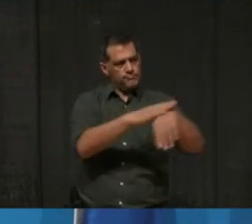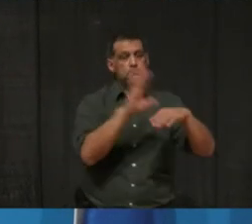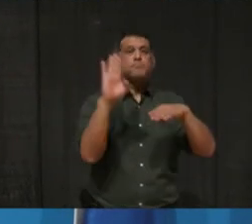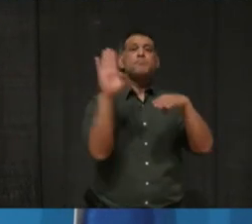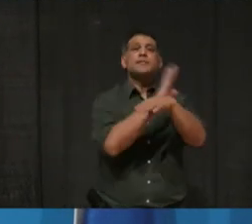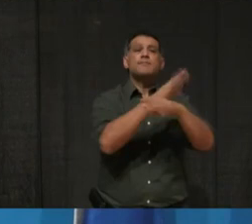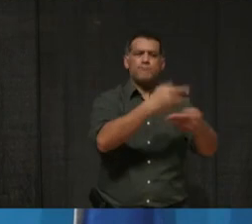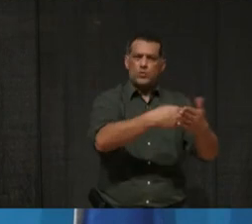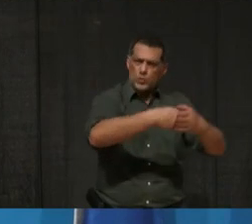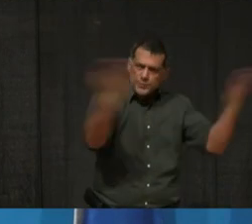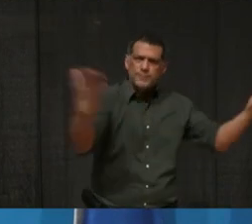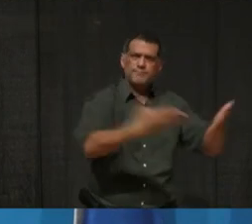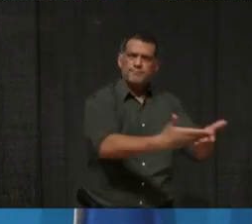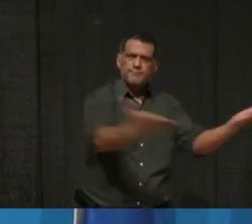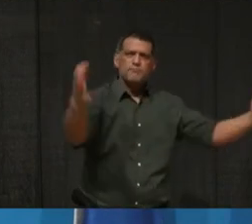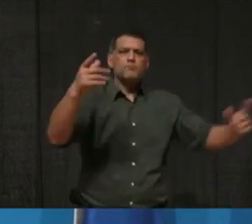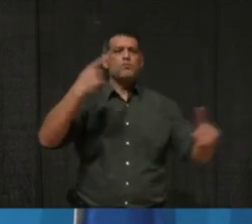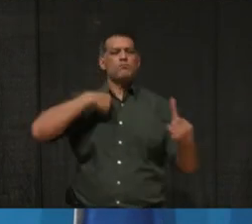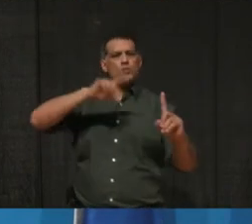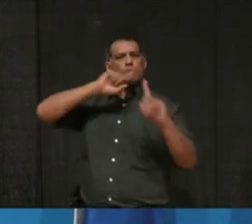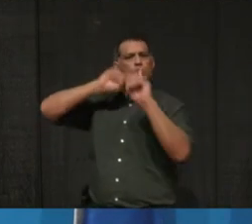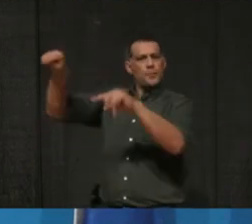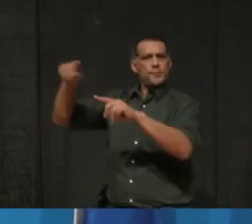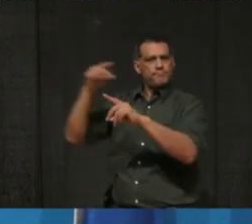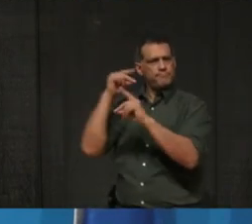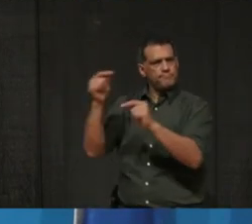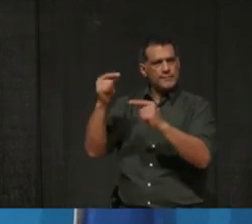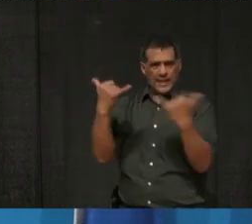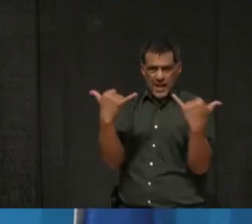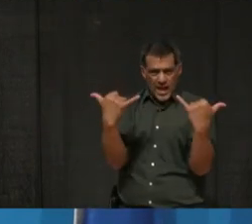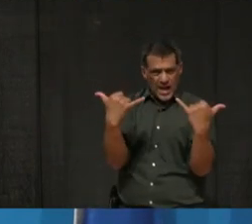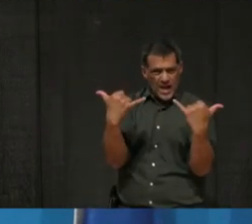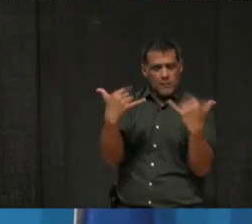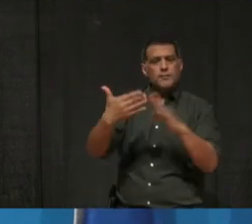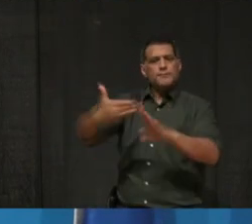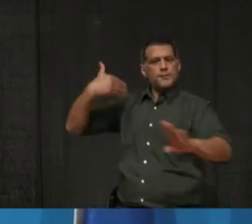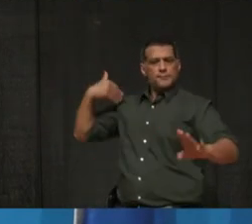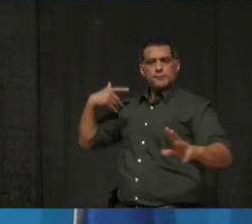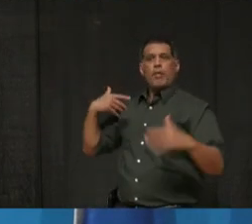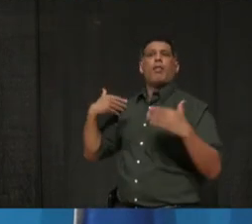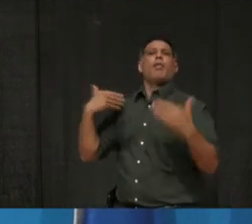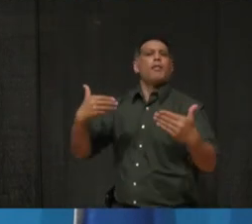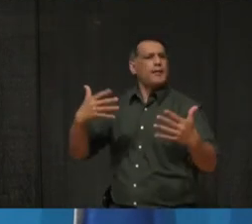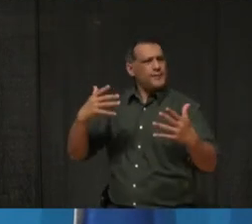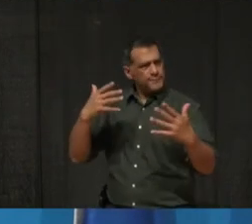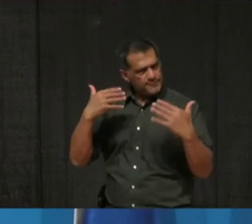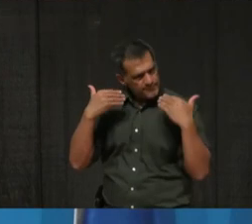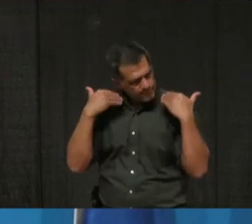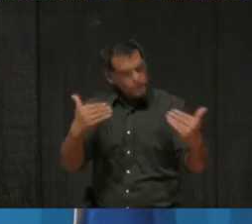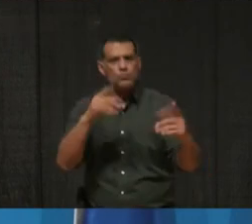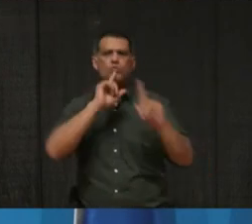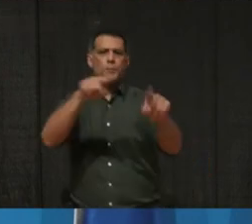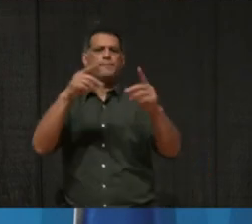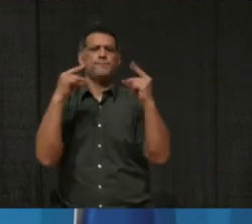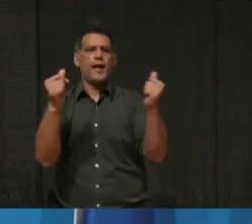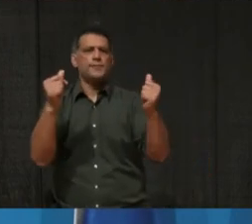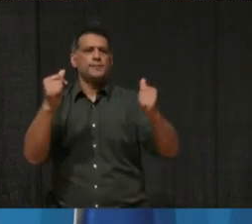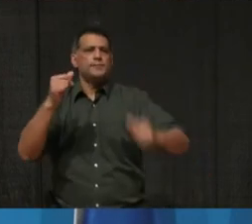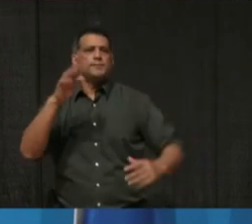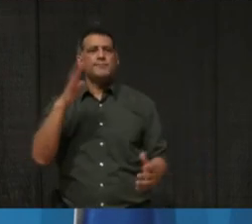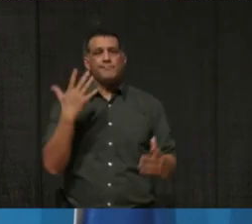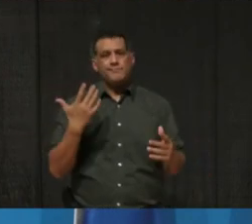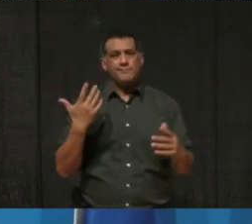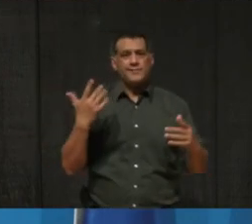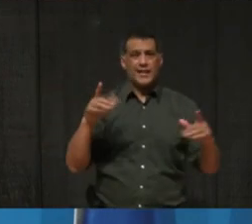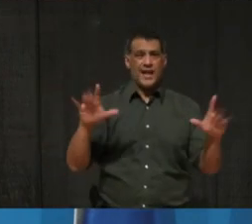So it's a directive now because it wasn't clearly in that situation, but it has always been our recommendation that active screening be